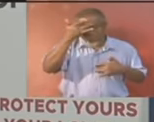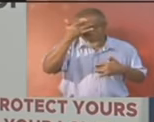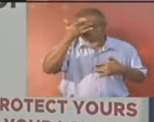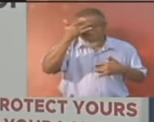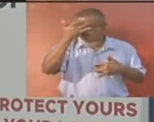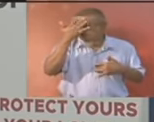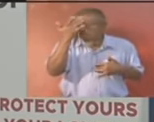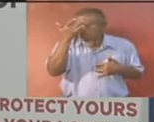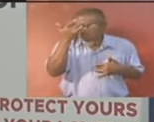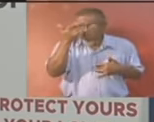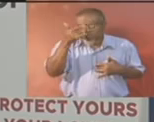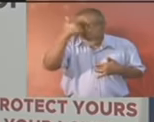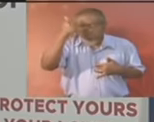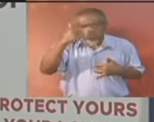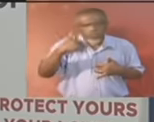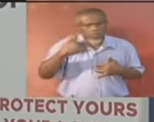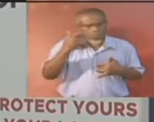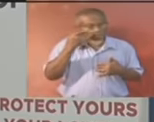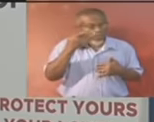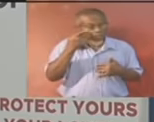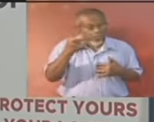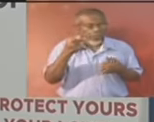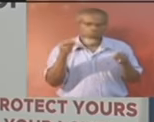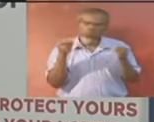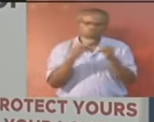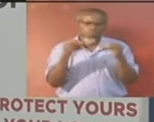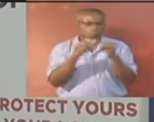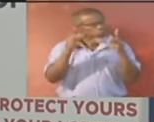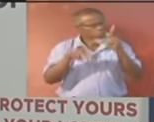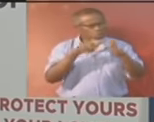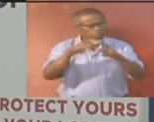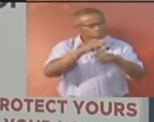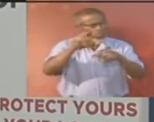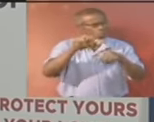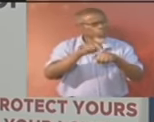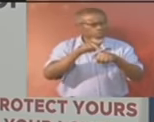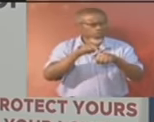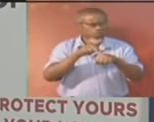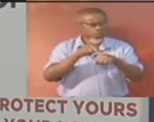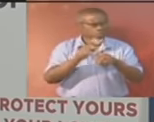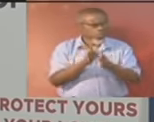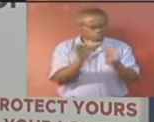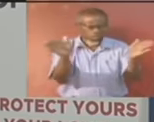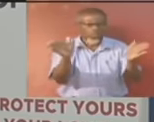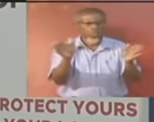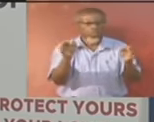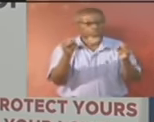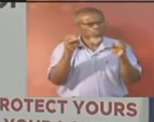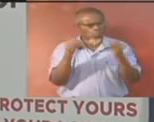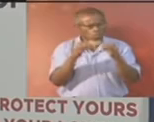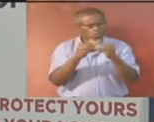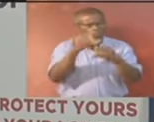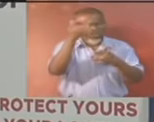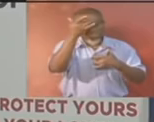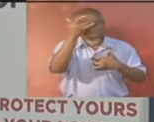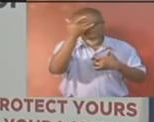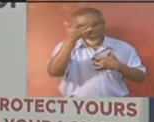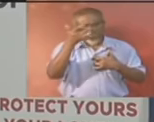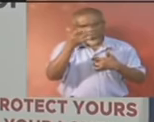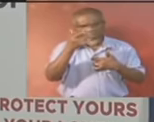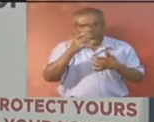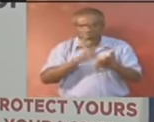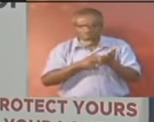larger numbers of asymptomatic people that we don't know are infected, who may be walking around and moving around and continuing to